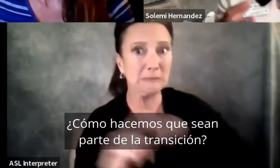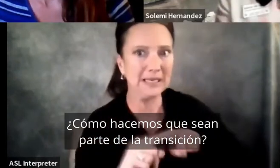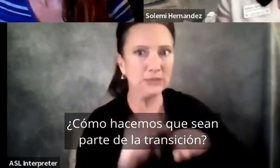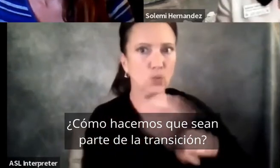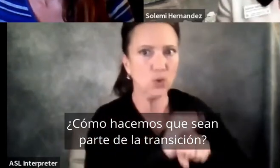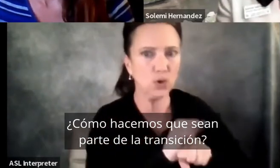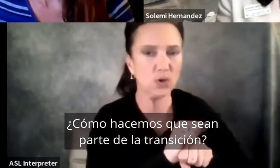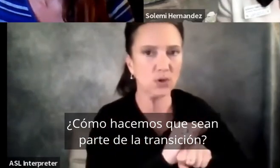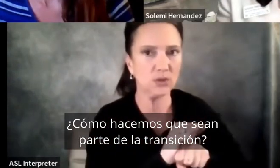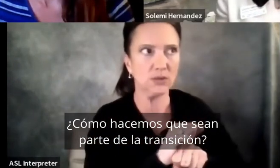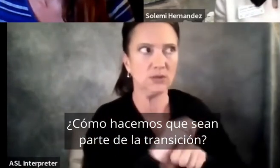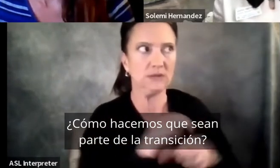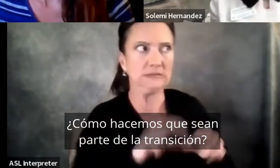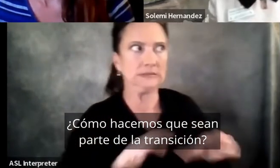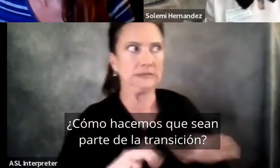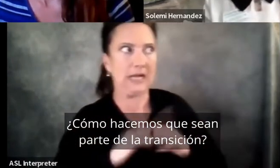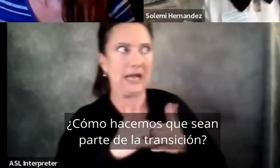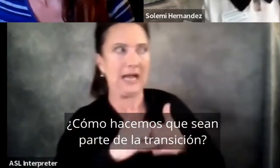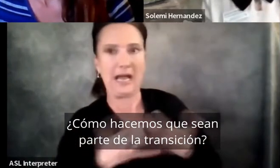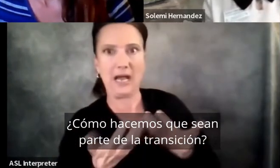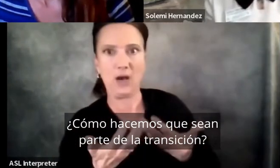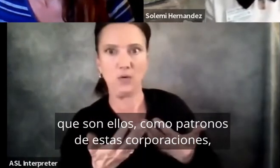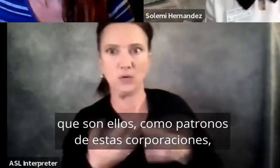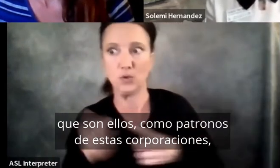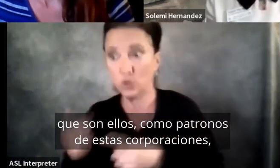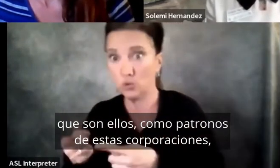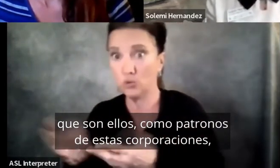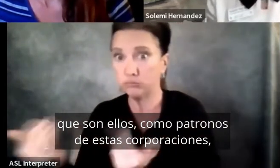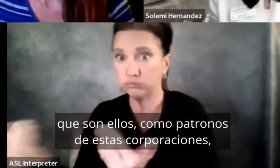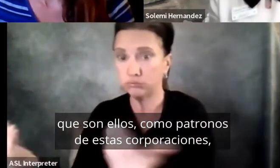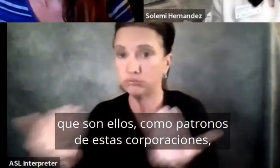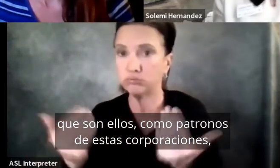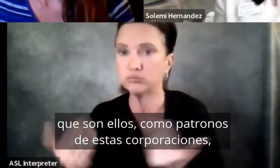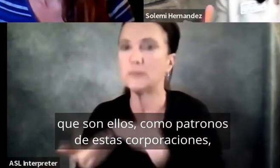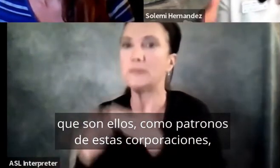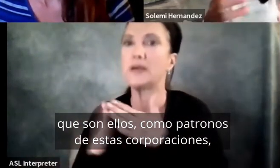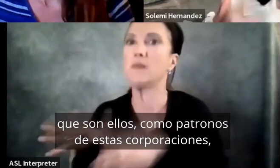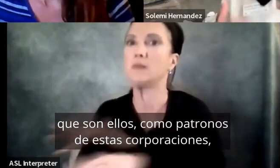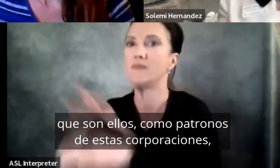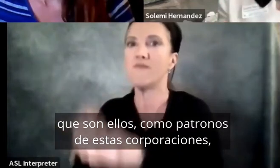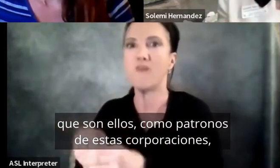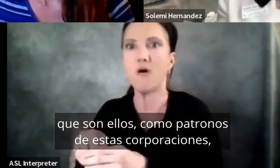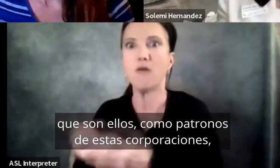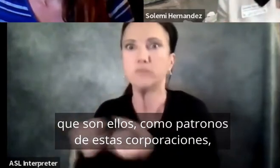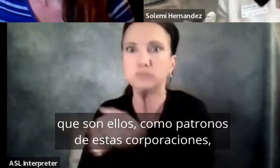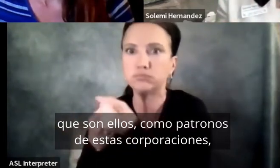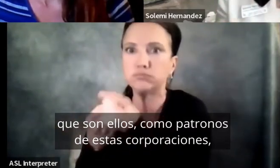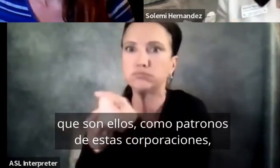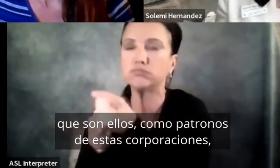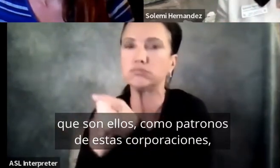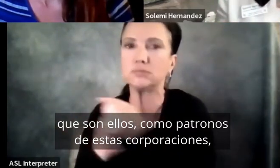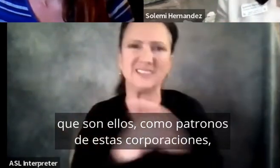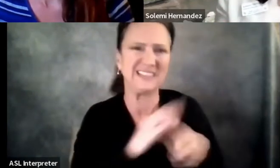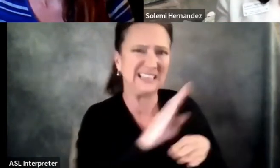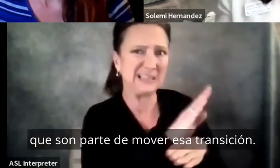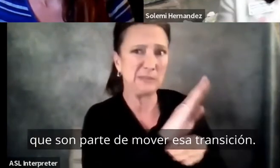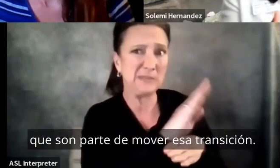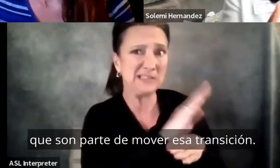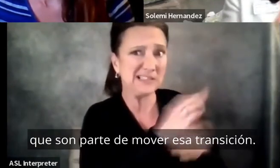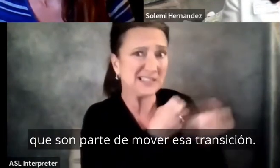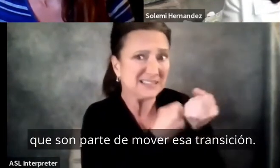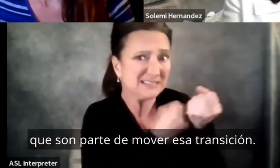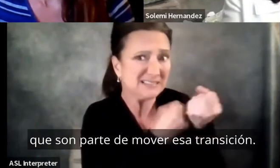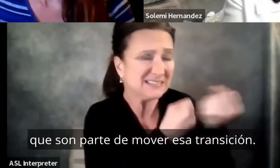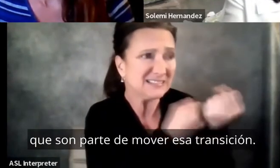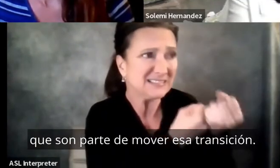we make them be part of the transition, that they are the ones as employers of these corporations that